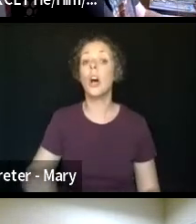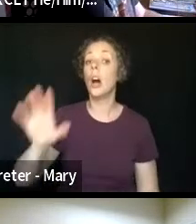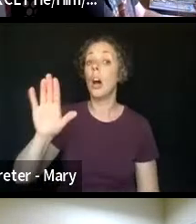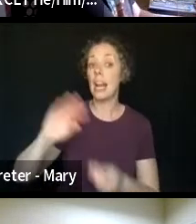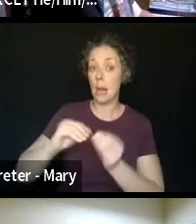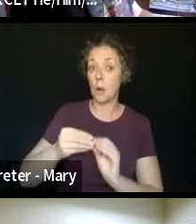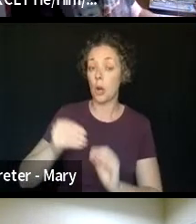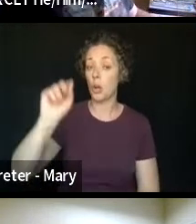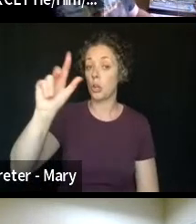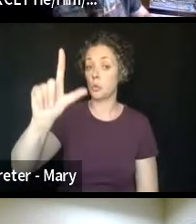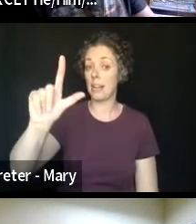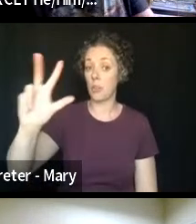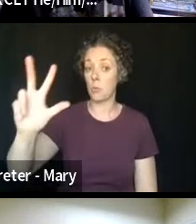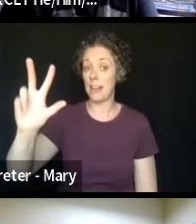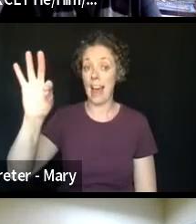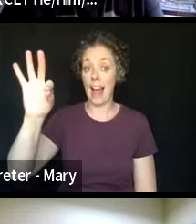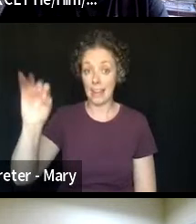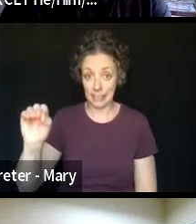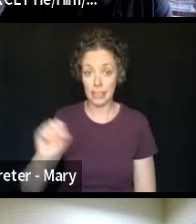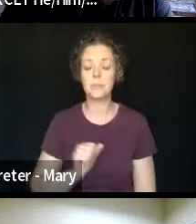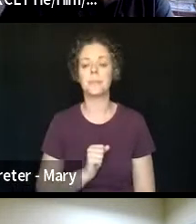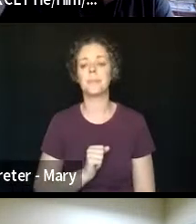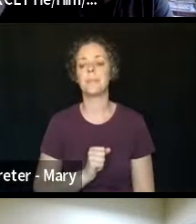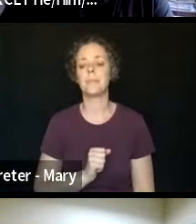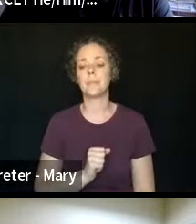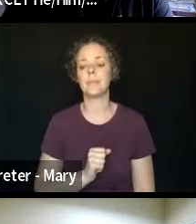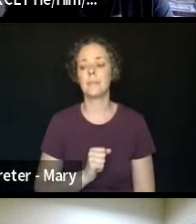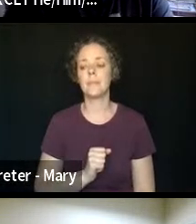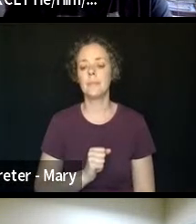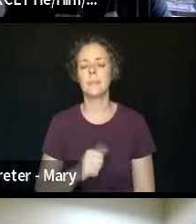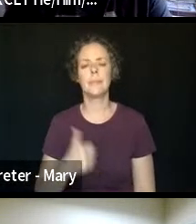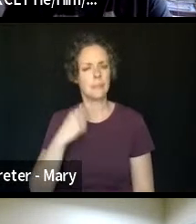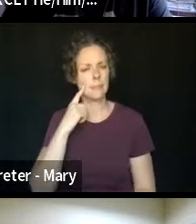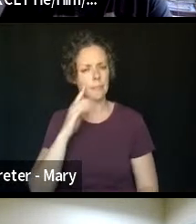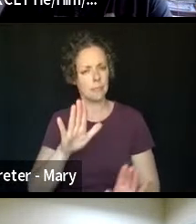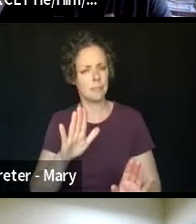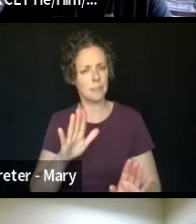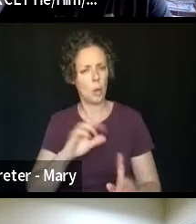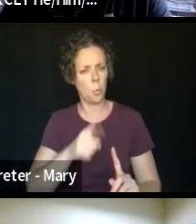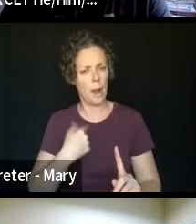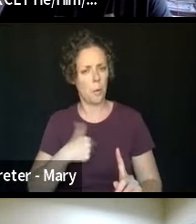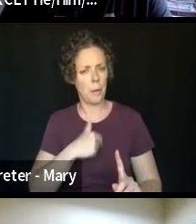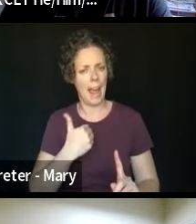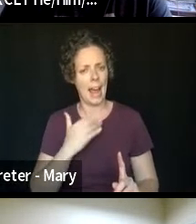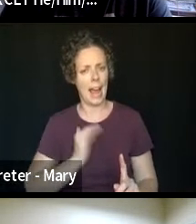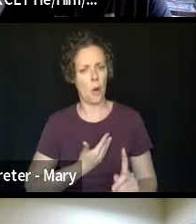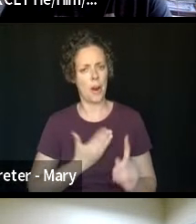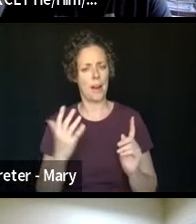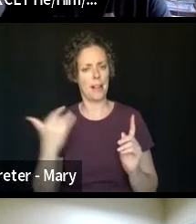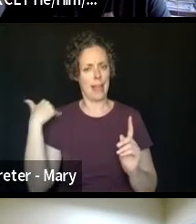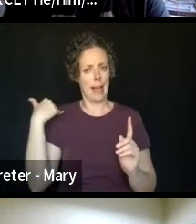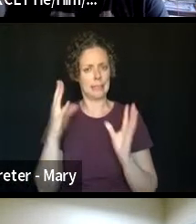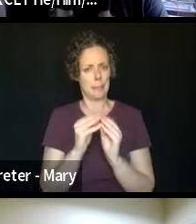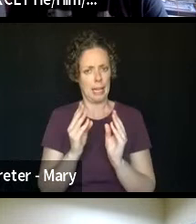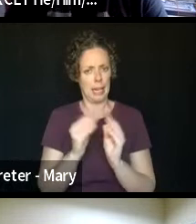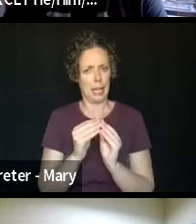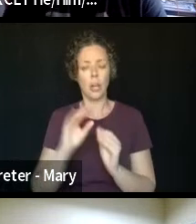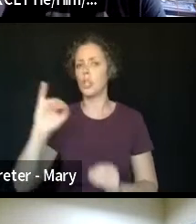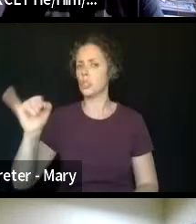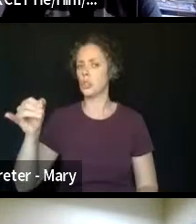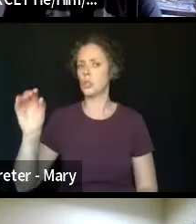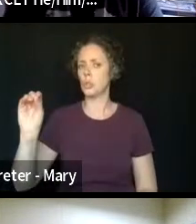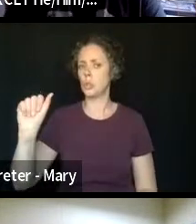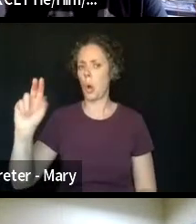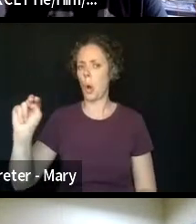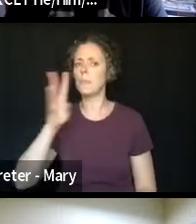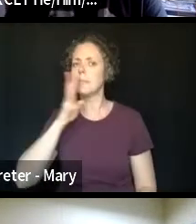2390. I think when we had our last COVID meeting, Joan, I think, talked about this bill, and it was